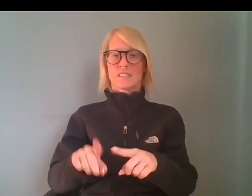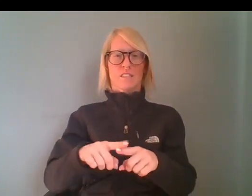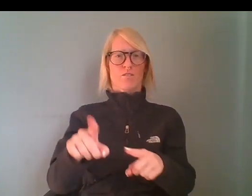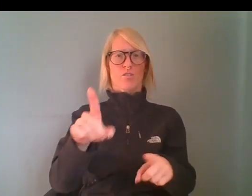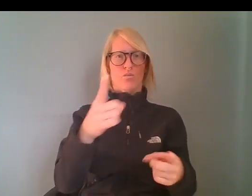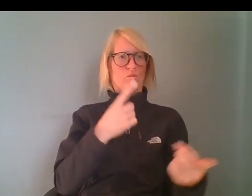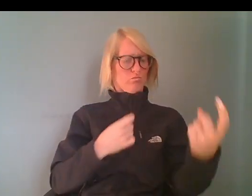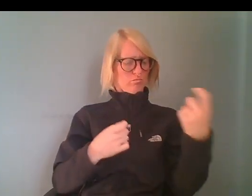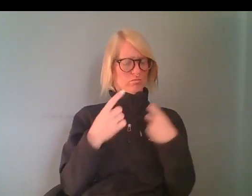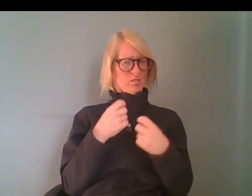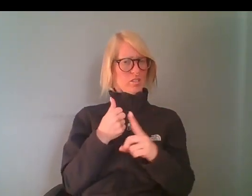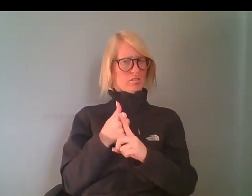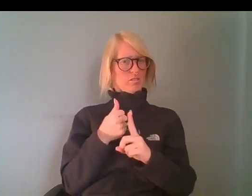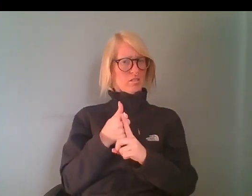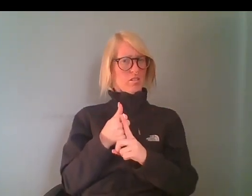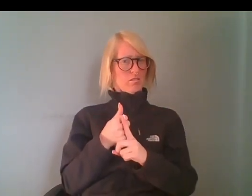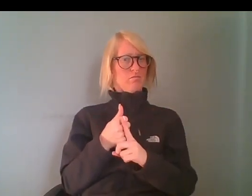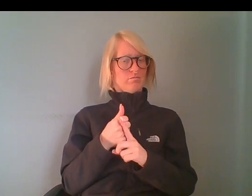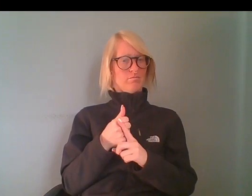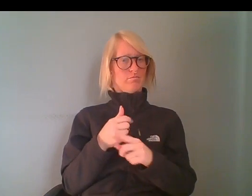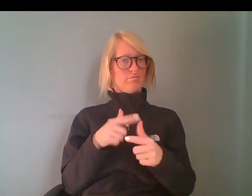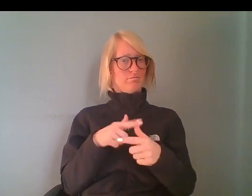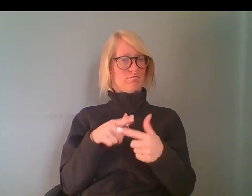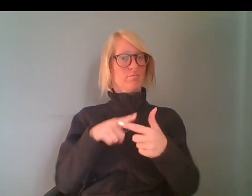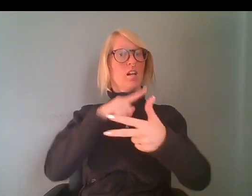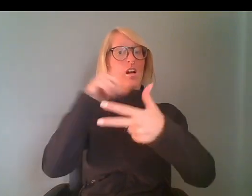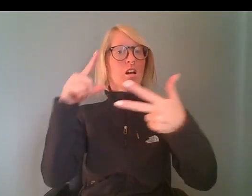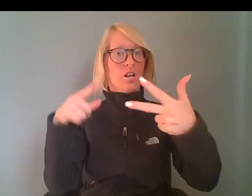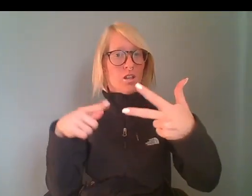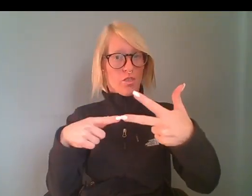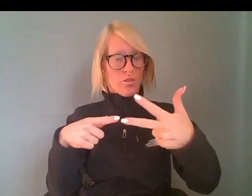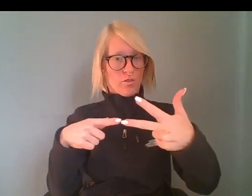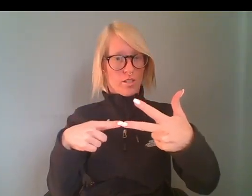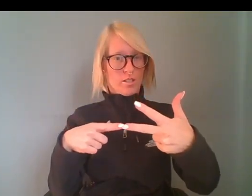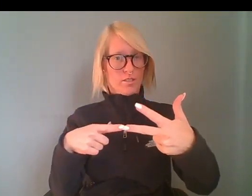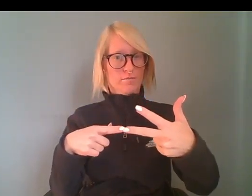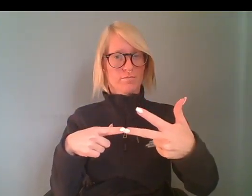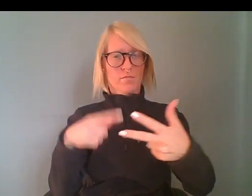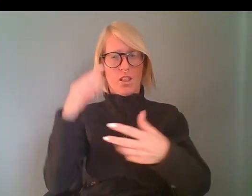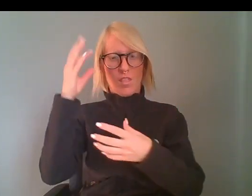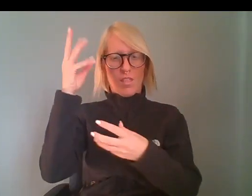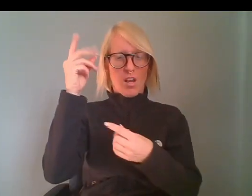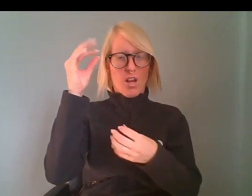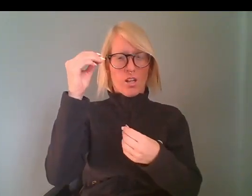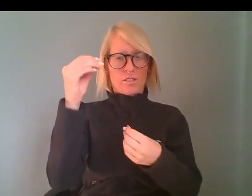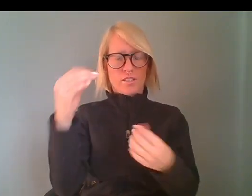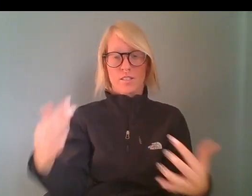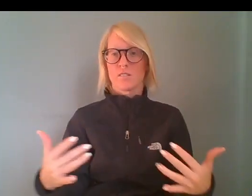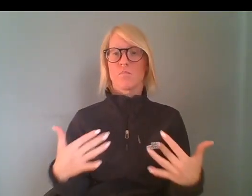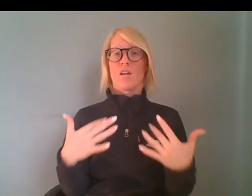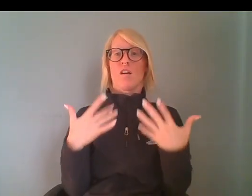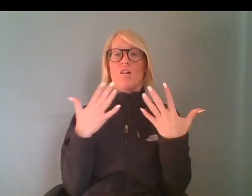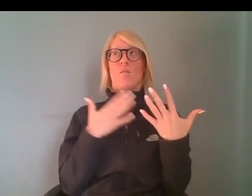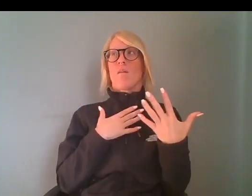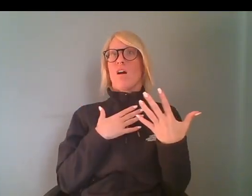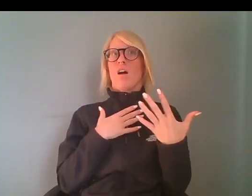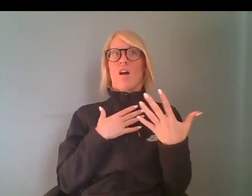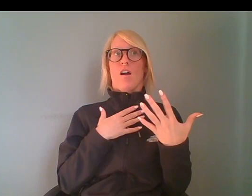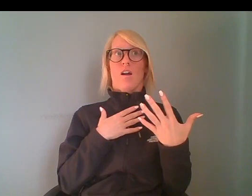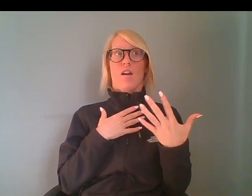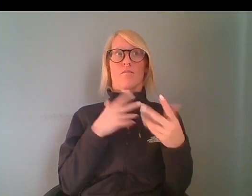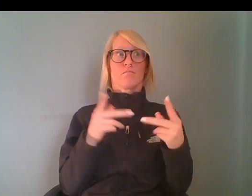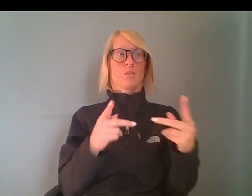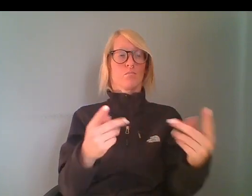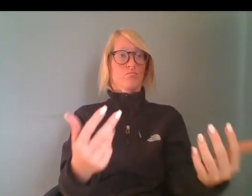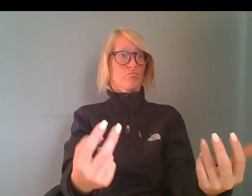yourself. And what's going to inspire my audience to contact me? So what can I say